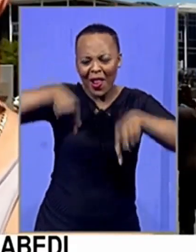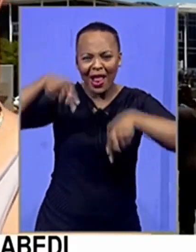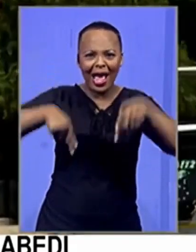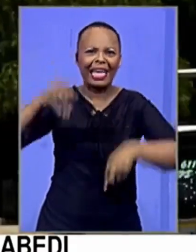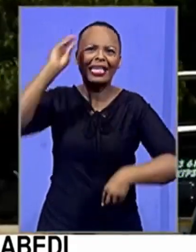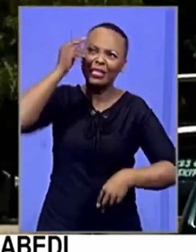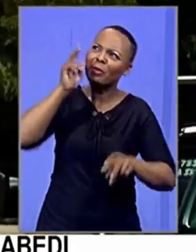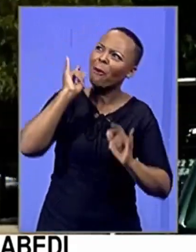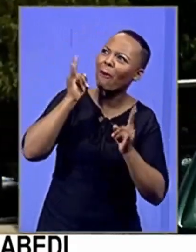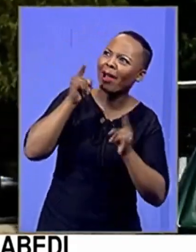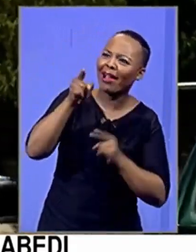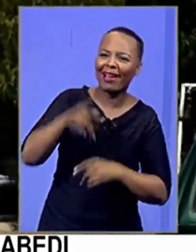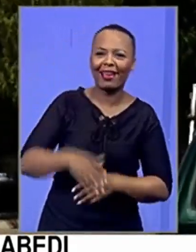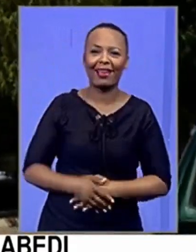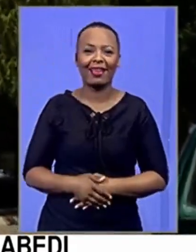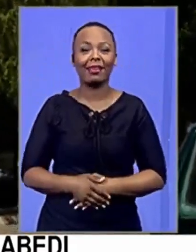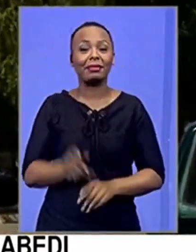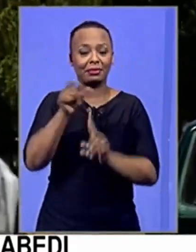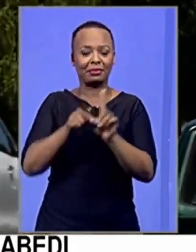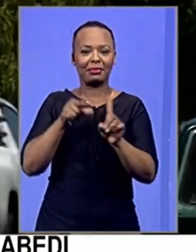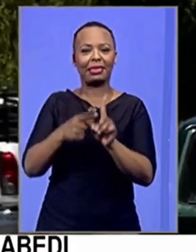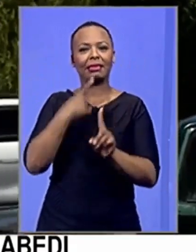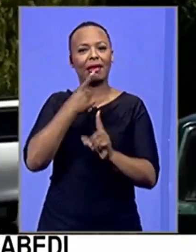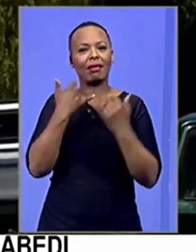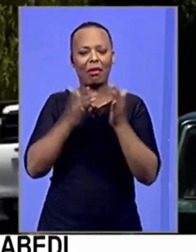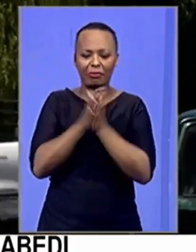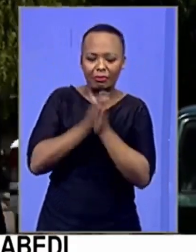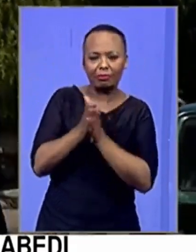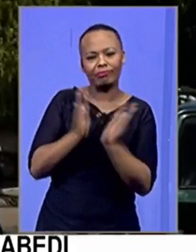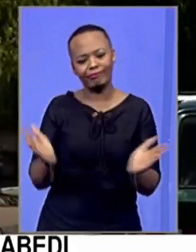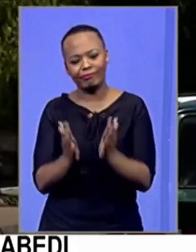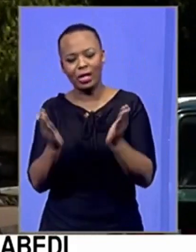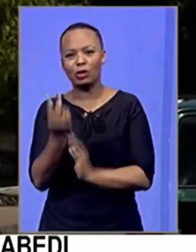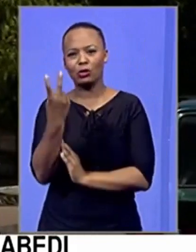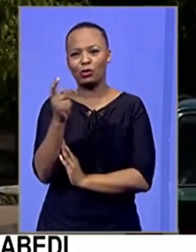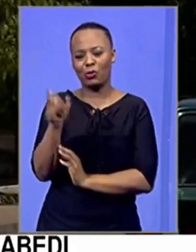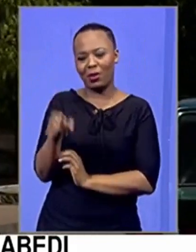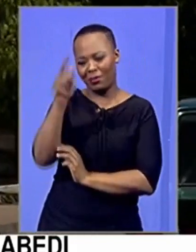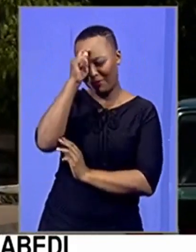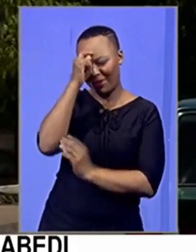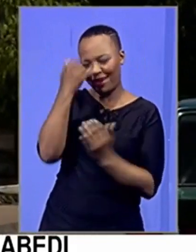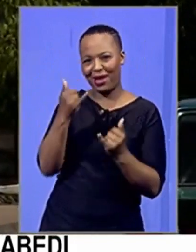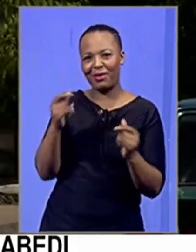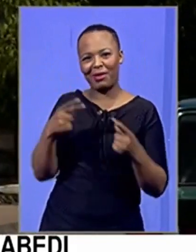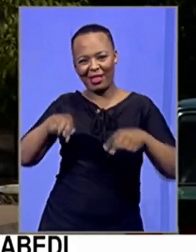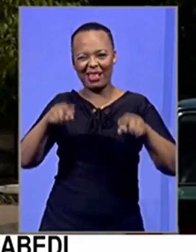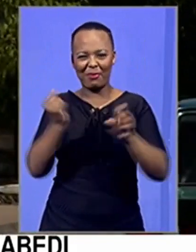interesting to see. Hlabong o phaeletse ka le reng ha jwale o rupella batjha ba babedi o tsamaya ka dithupa.